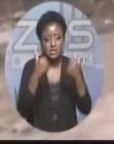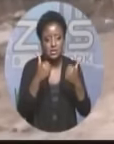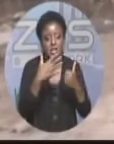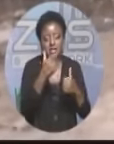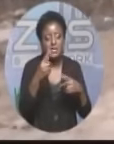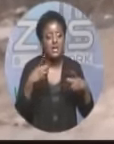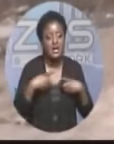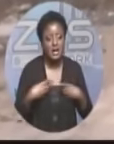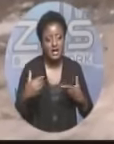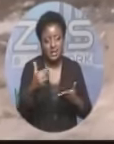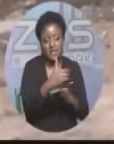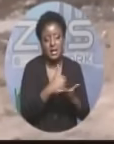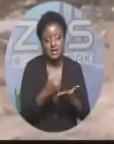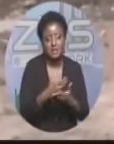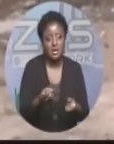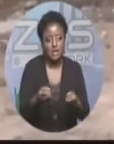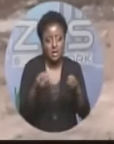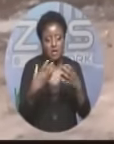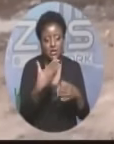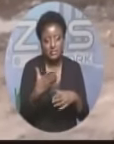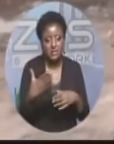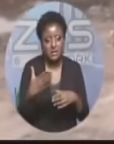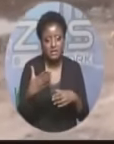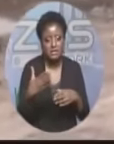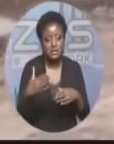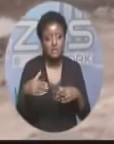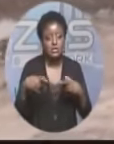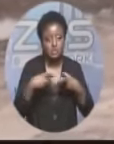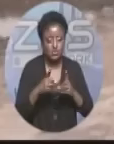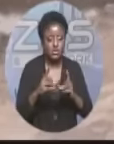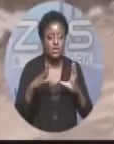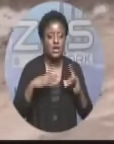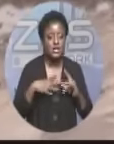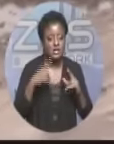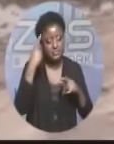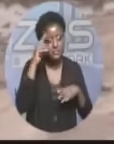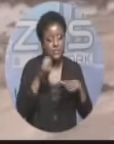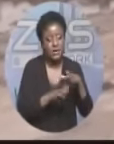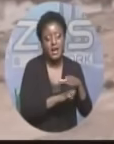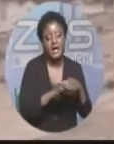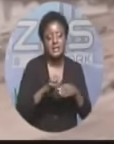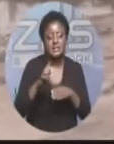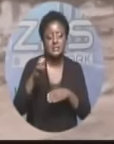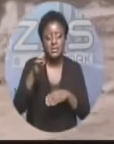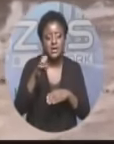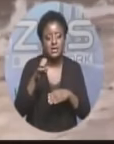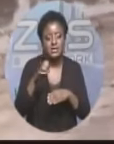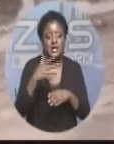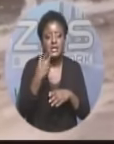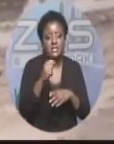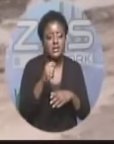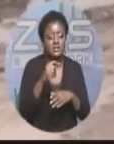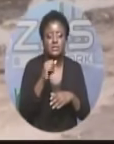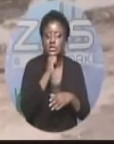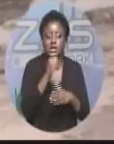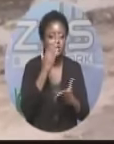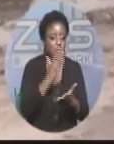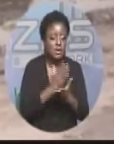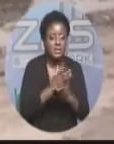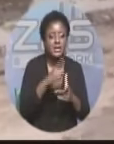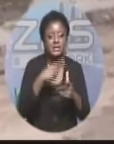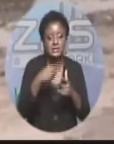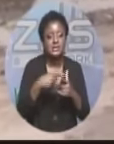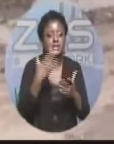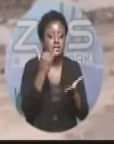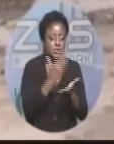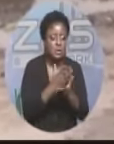export over the holidays. Cox says the company remains relentless in its efforts to extinguishing this fire and preventing future ones from taking